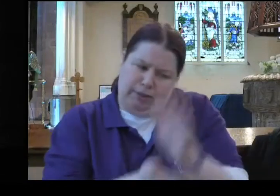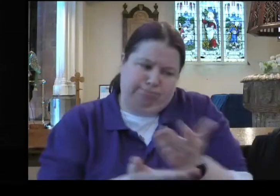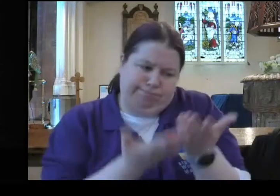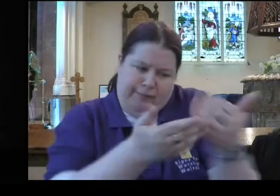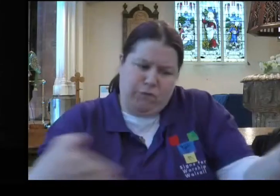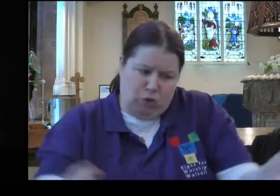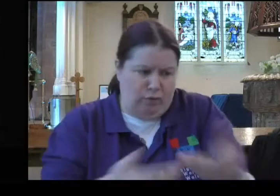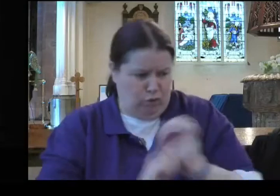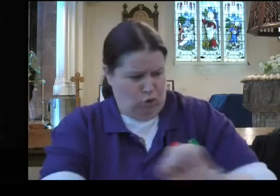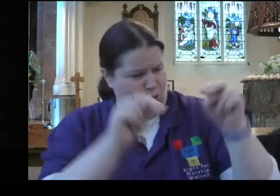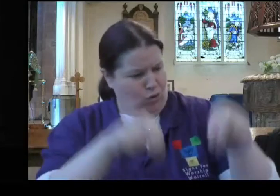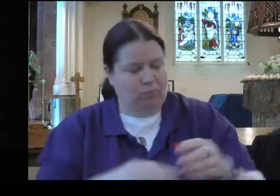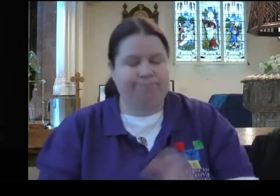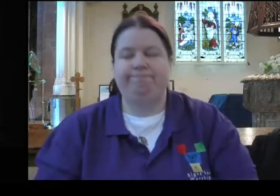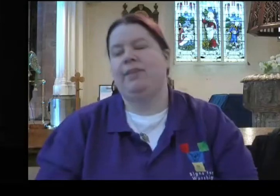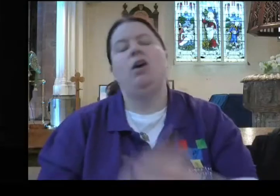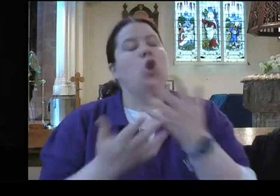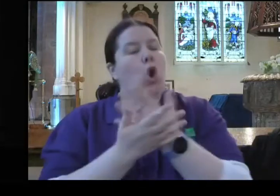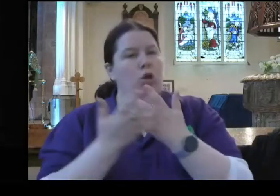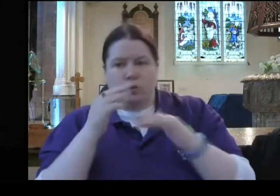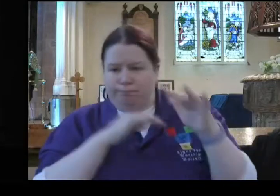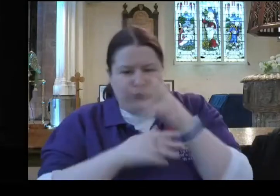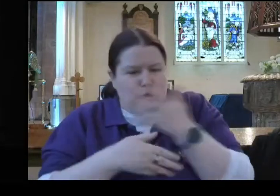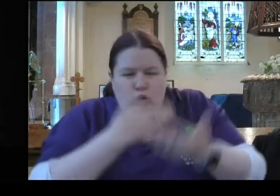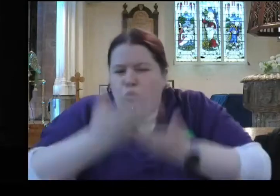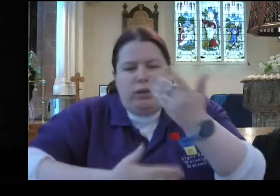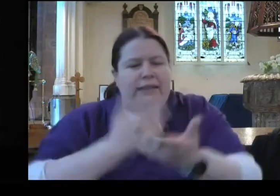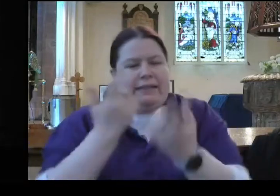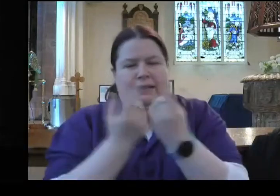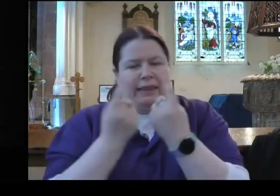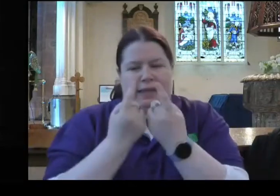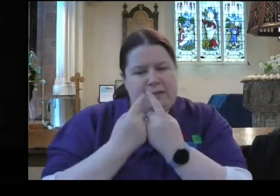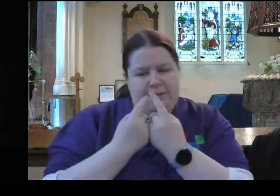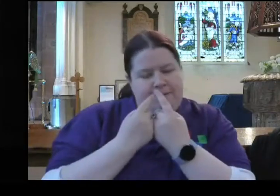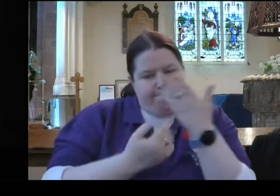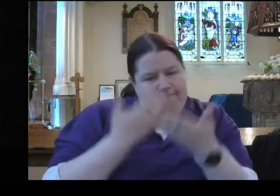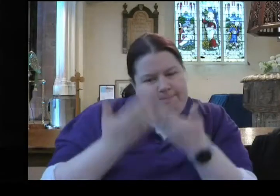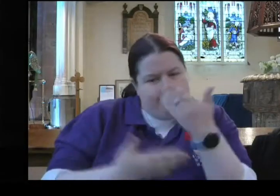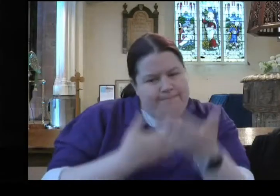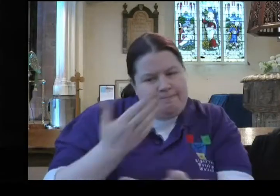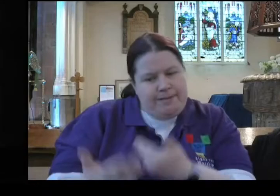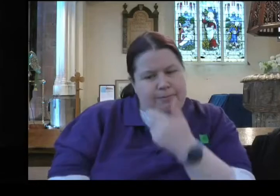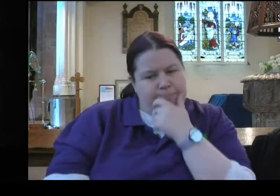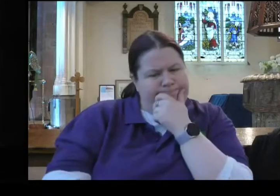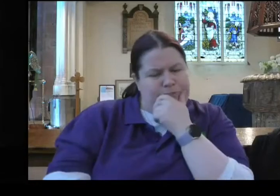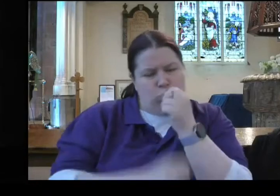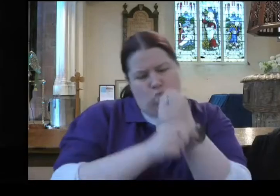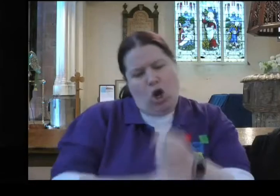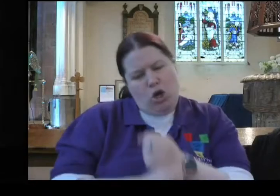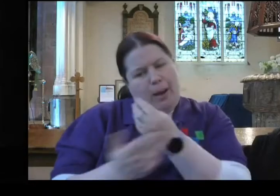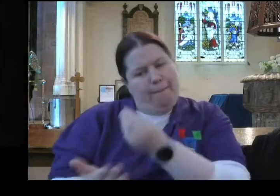You know, there are a number of myths out there about the church and money. One of